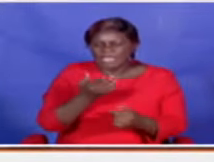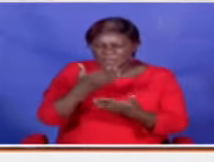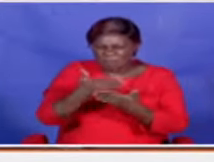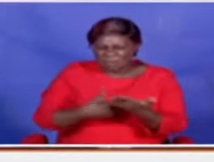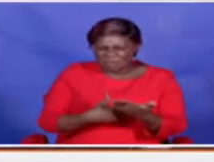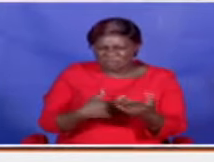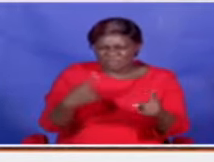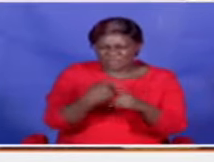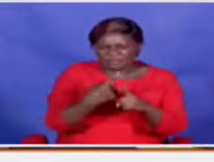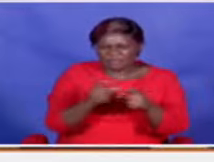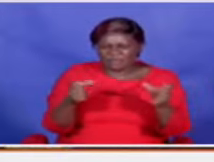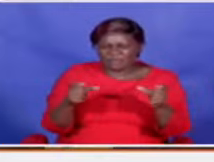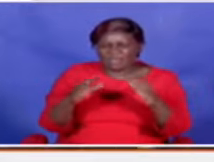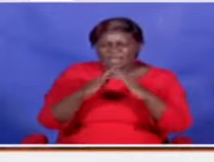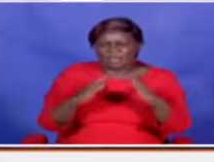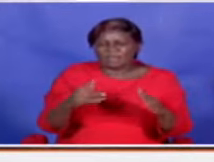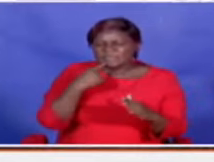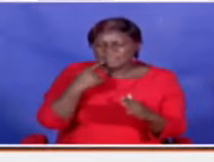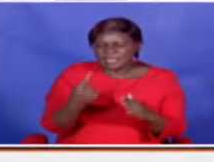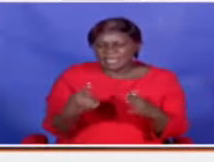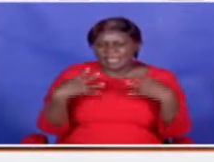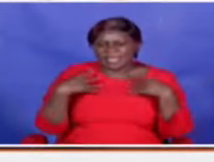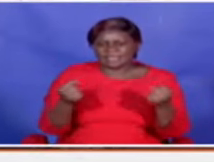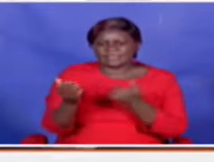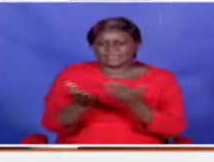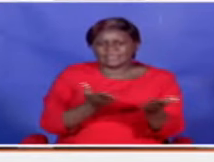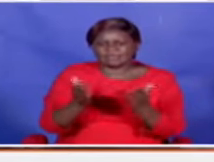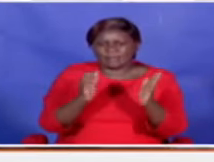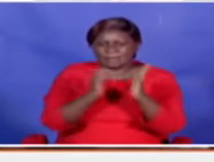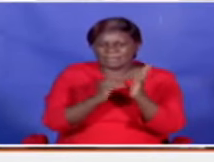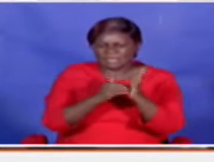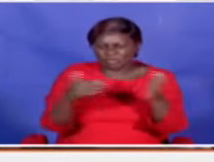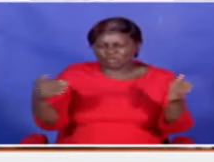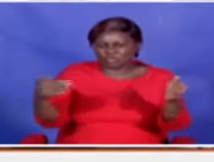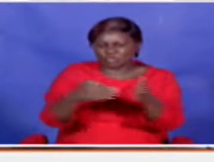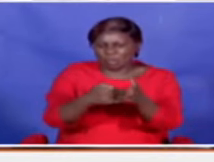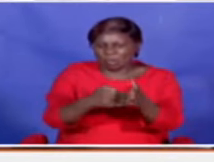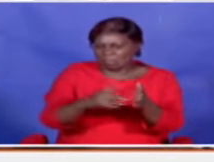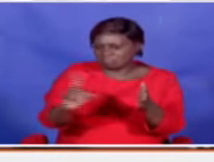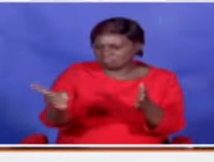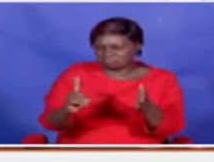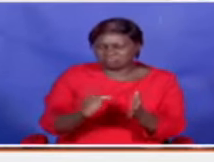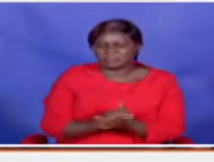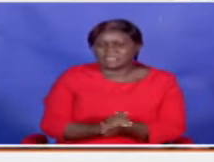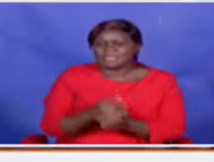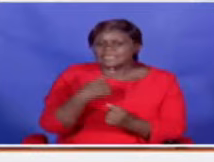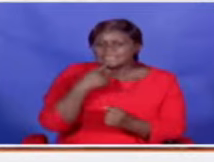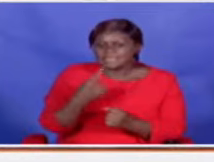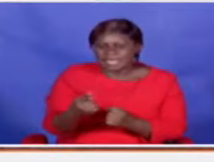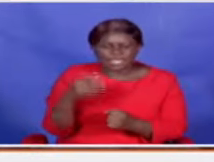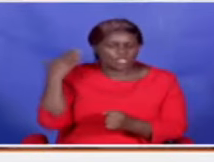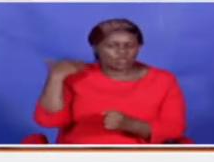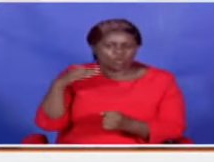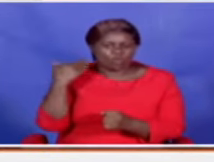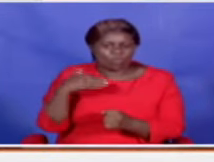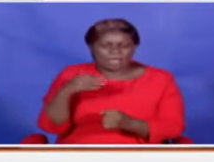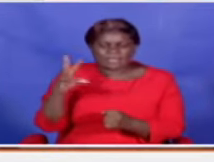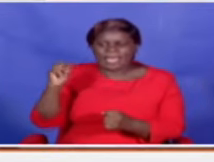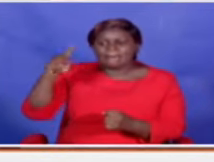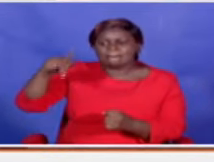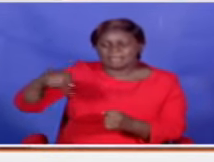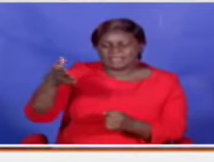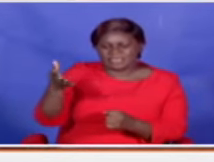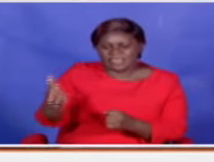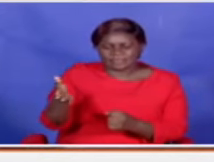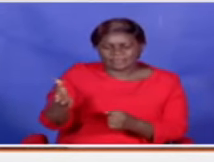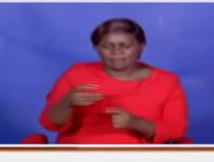in various media outlets alleging health services in Machakos had collapsed. She turned guns on some local MPs, whom